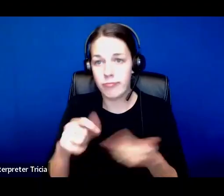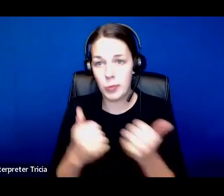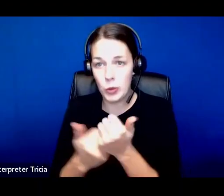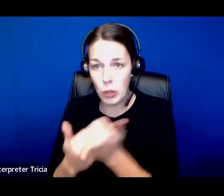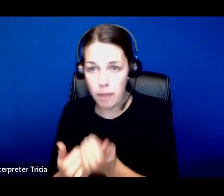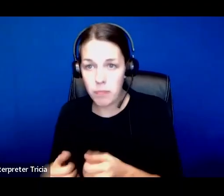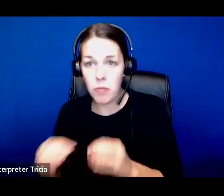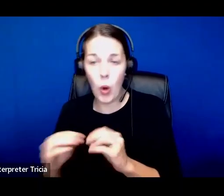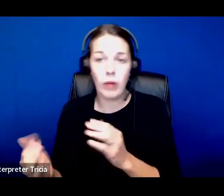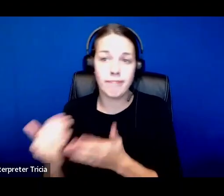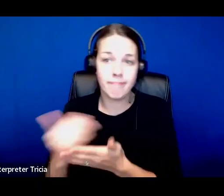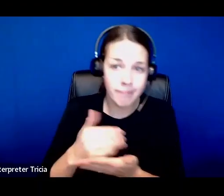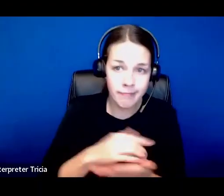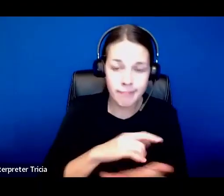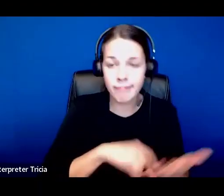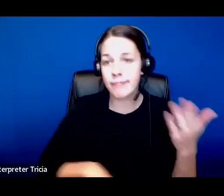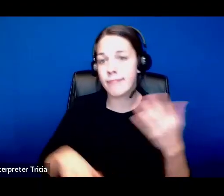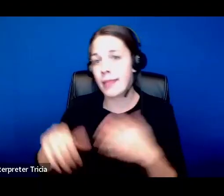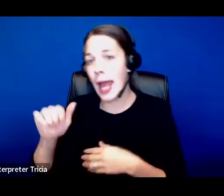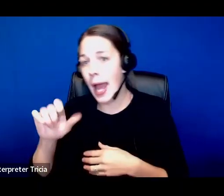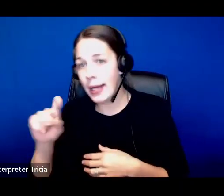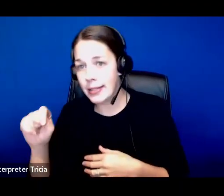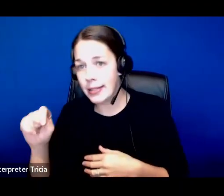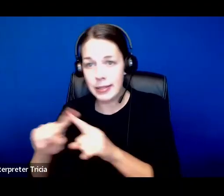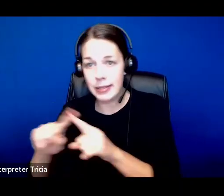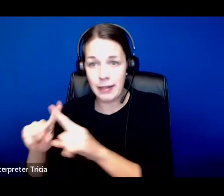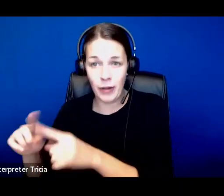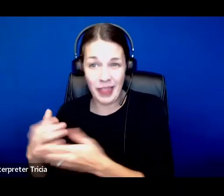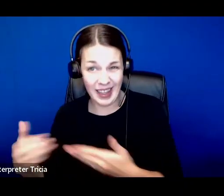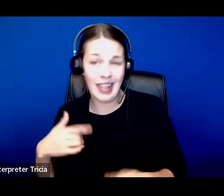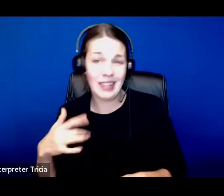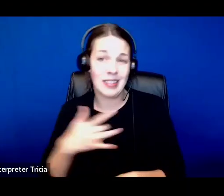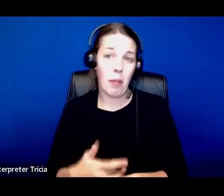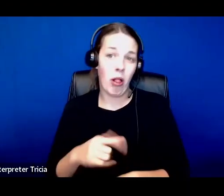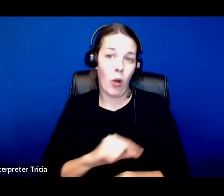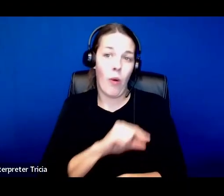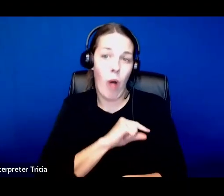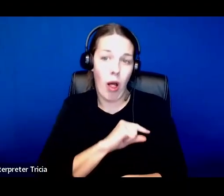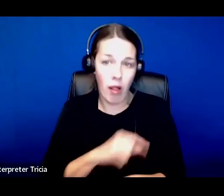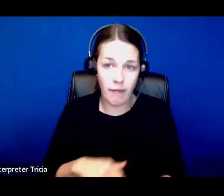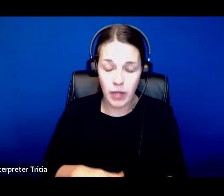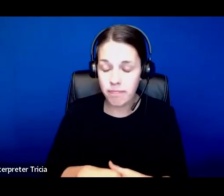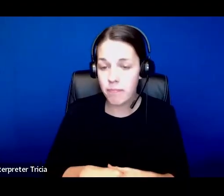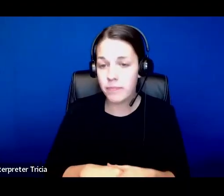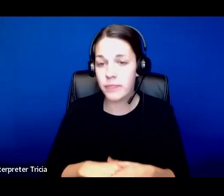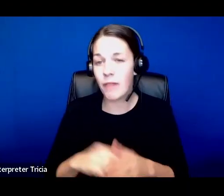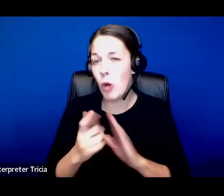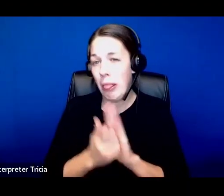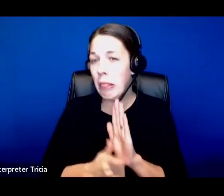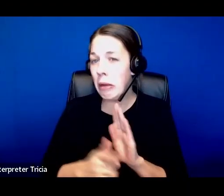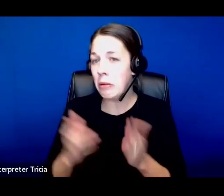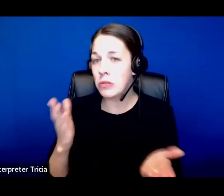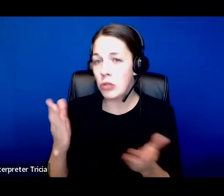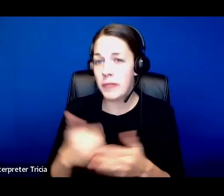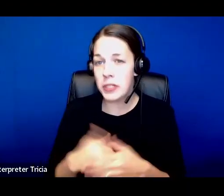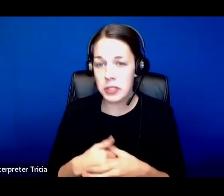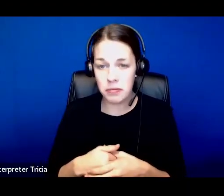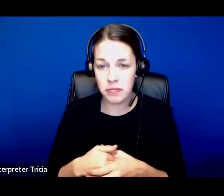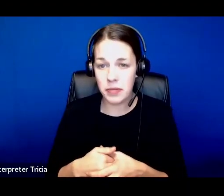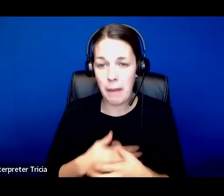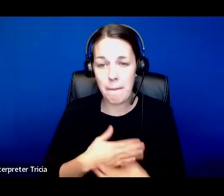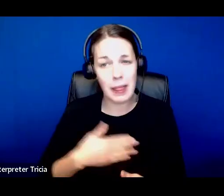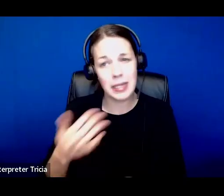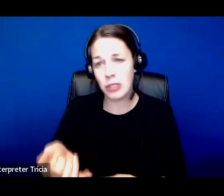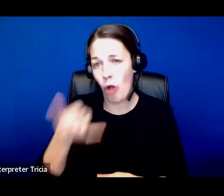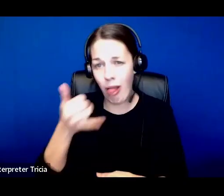more income and asset than would normally qualify for legal services. So please call us. There's